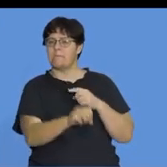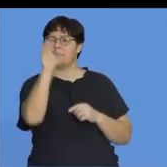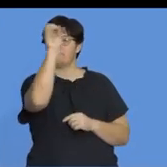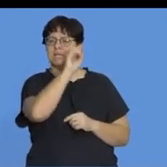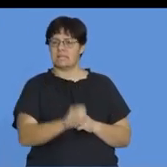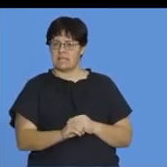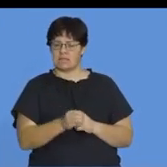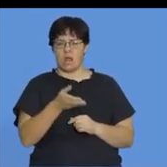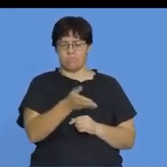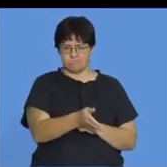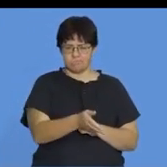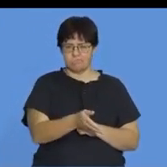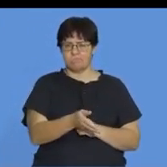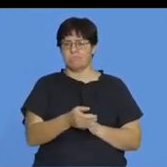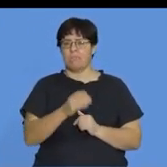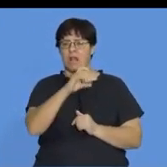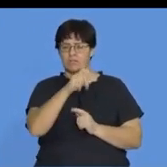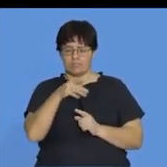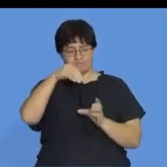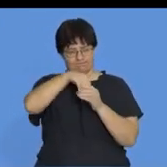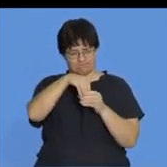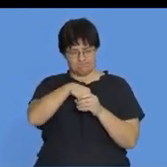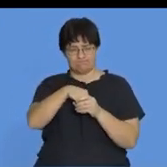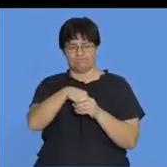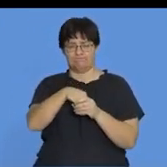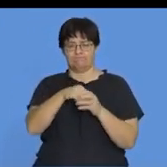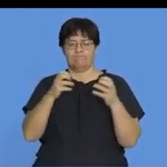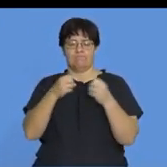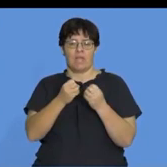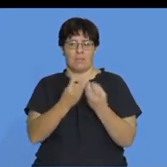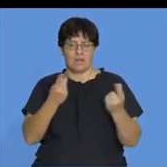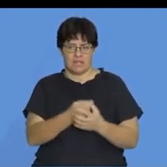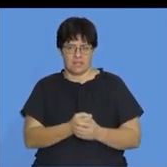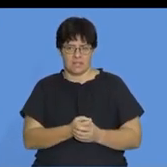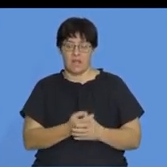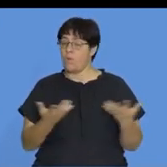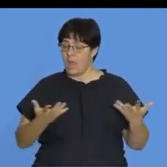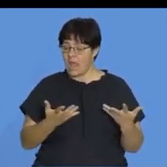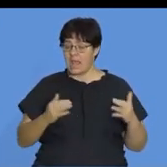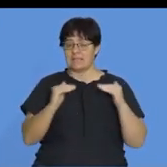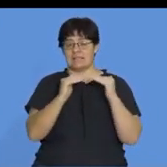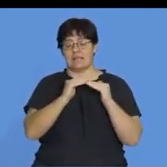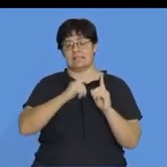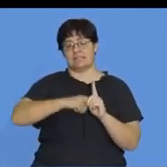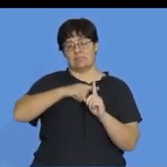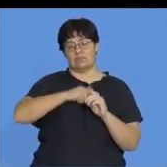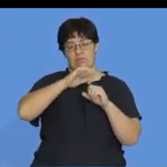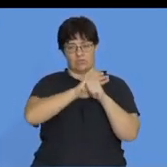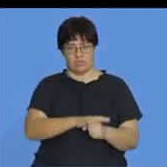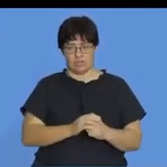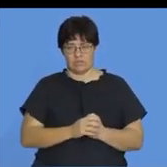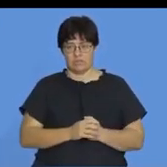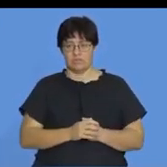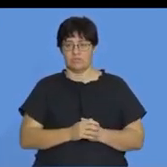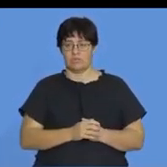the percentage composition of calcium carbonate in the shells at STP, standard temperature and pressure. So we've